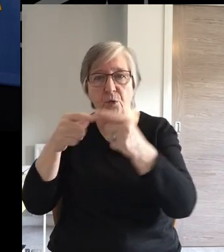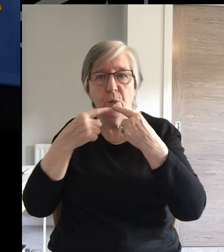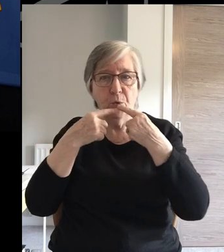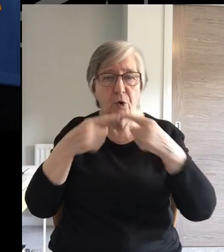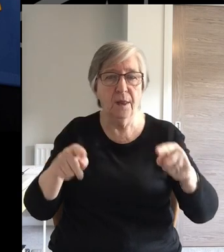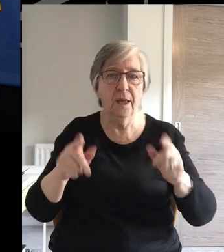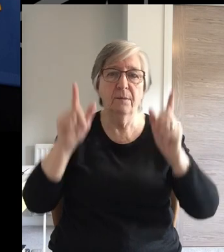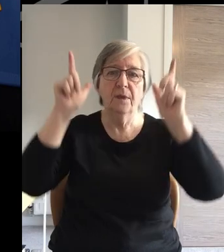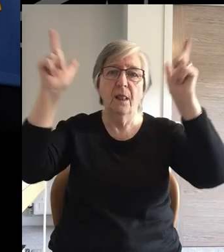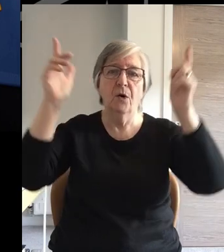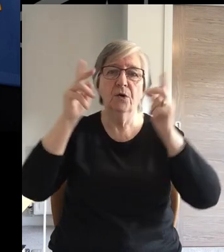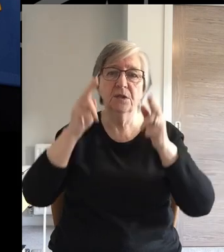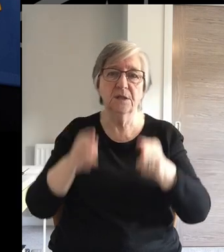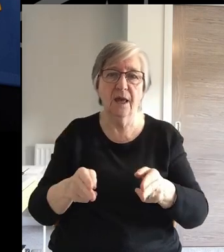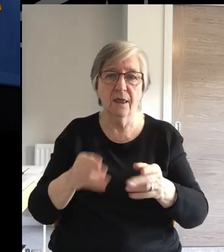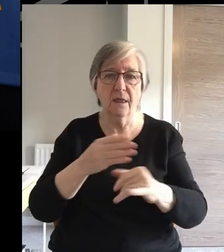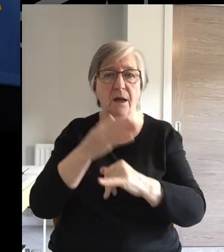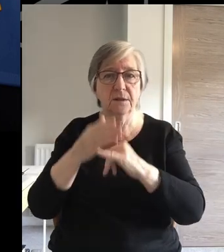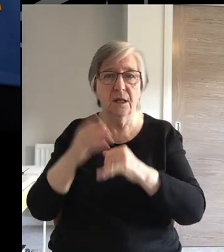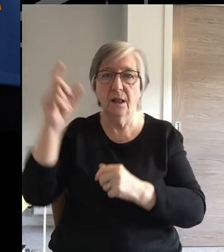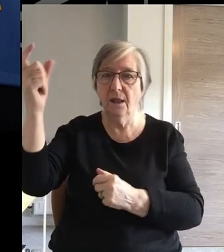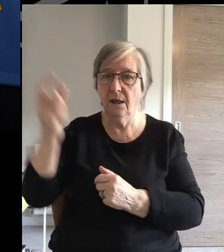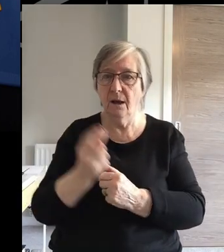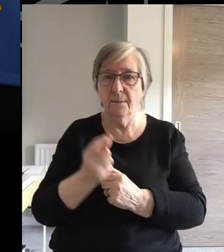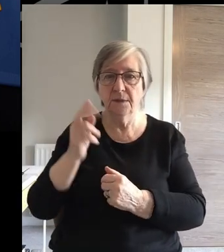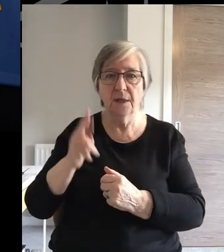Lord's death until he comes."